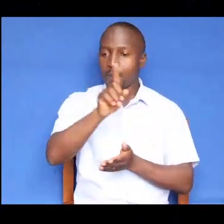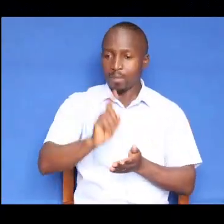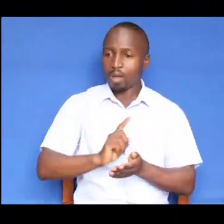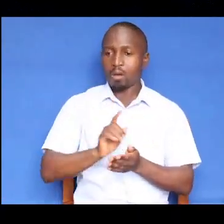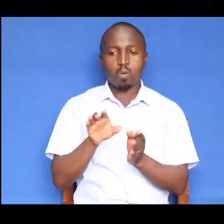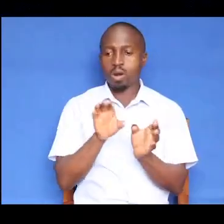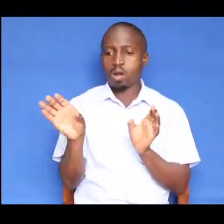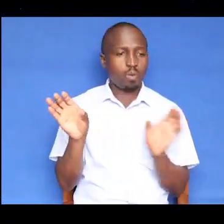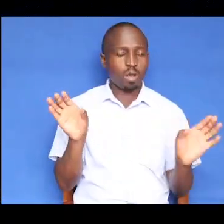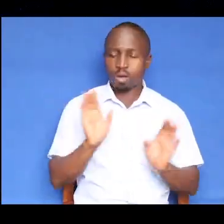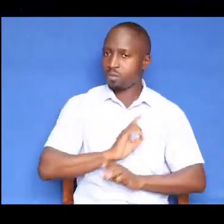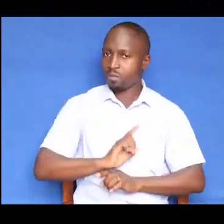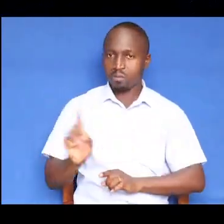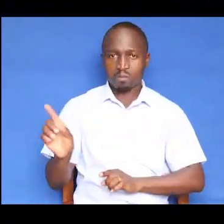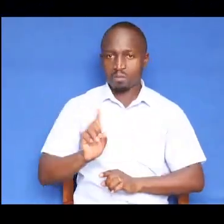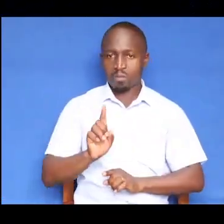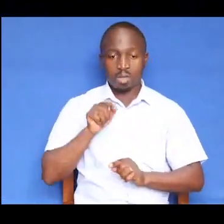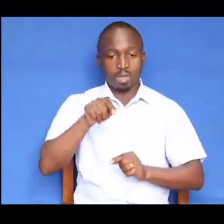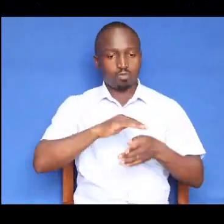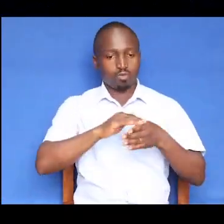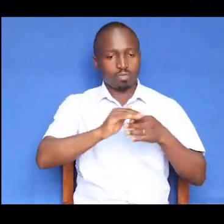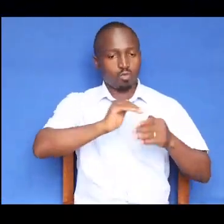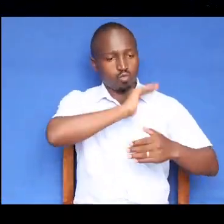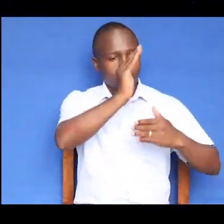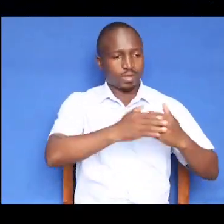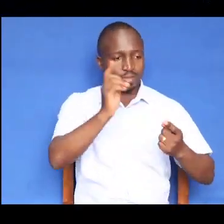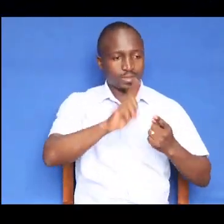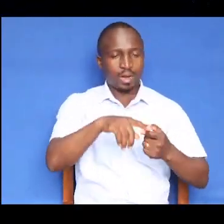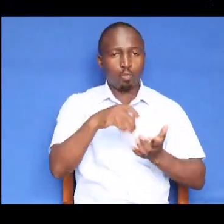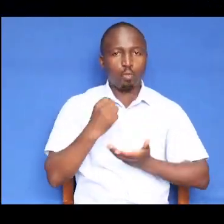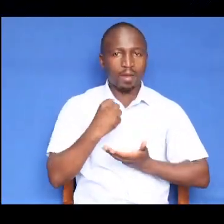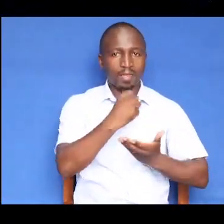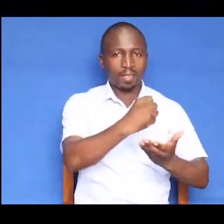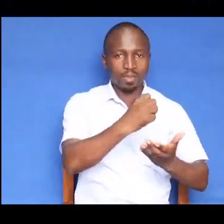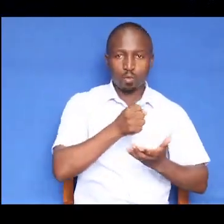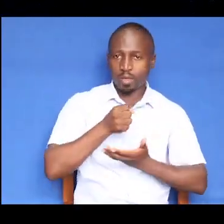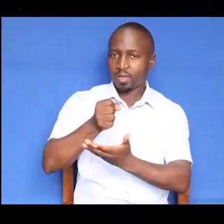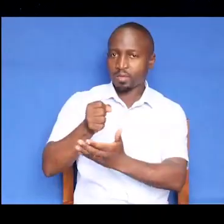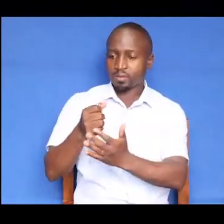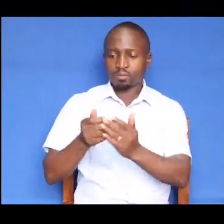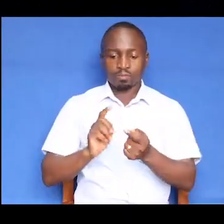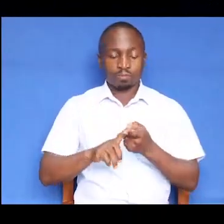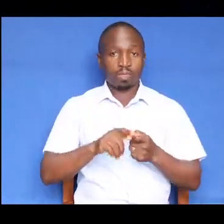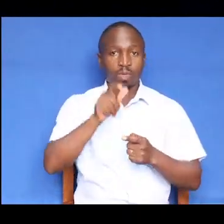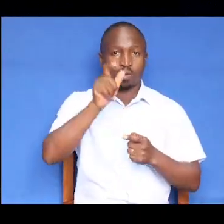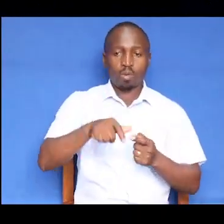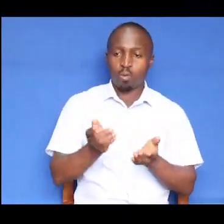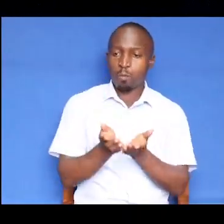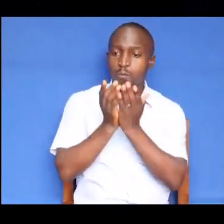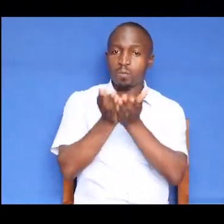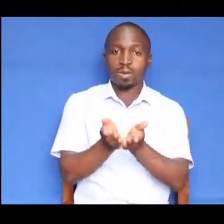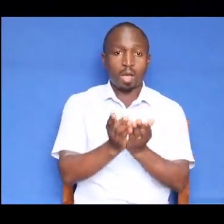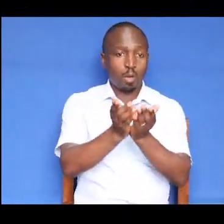the company, which is always reinvested after owners of companies to share